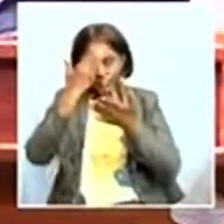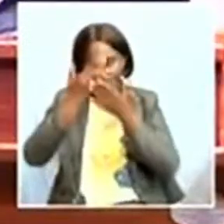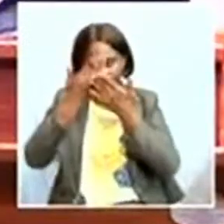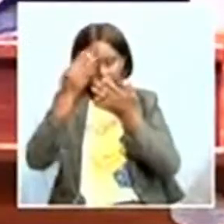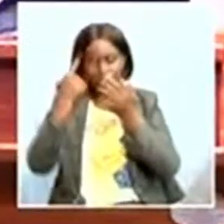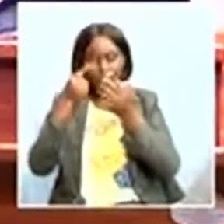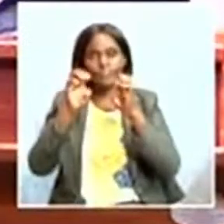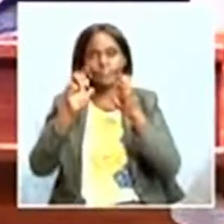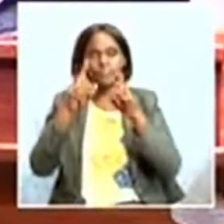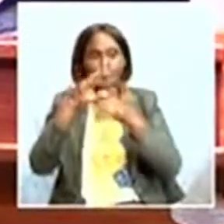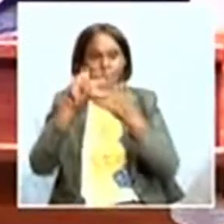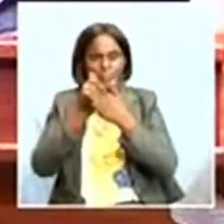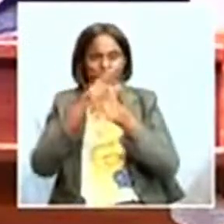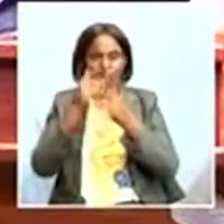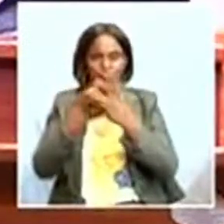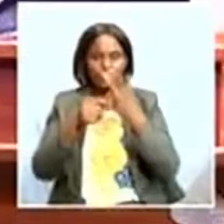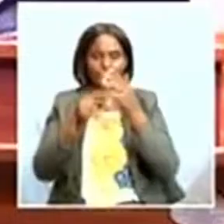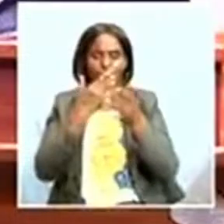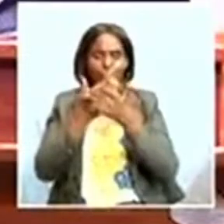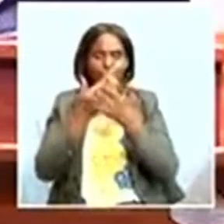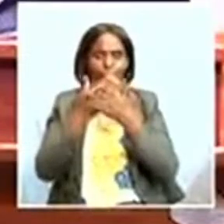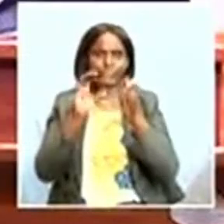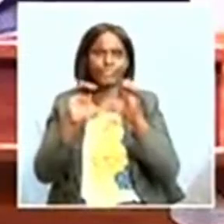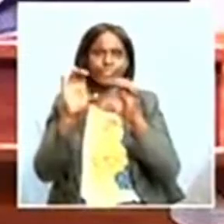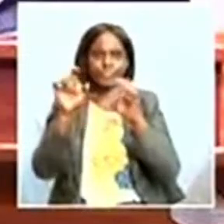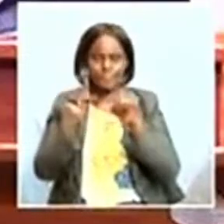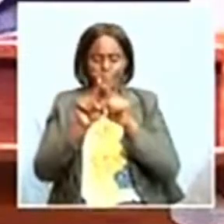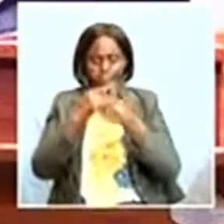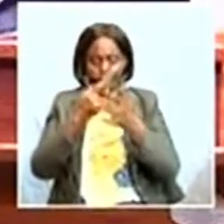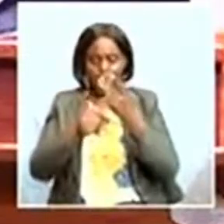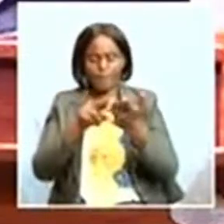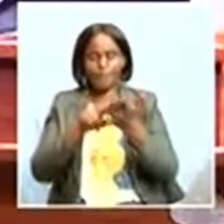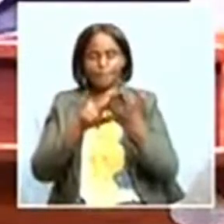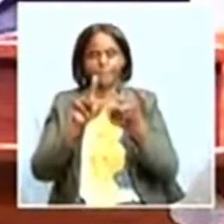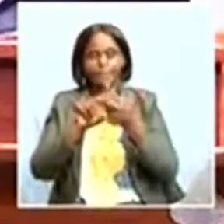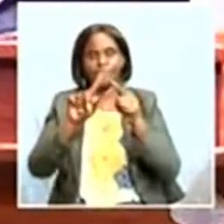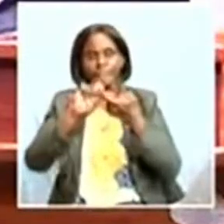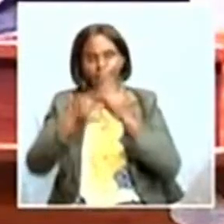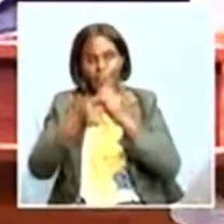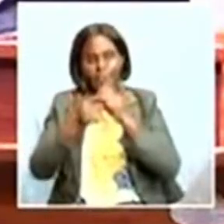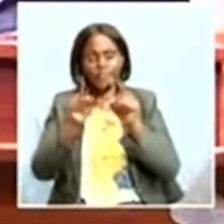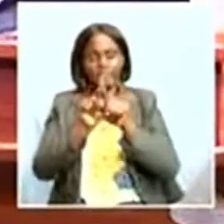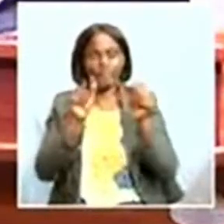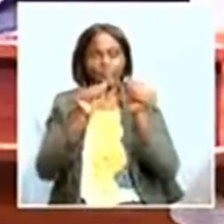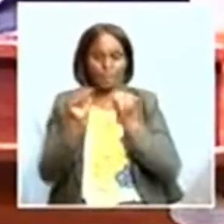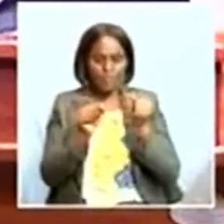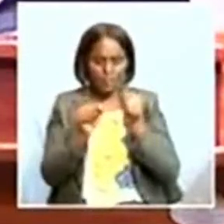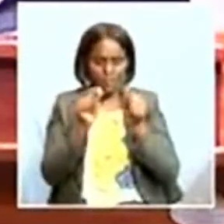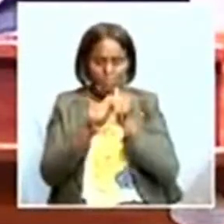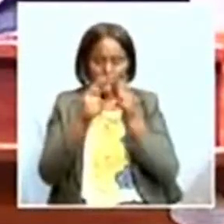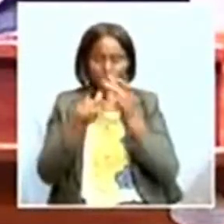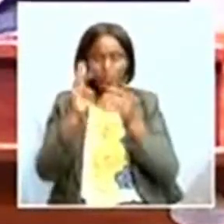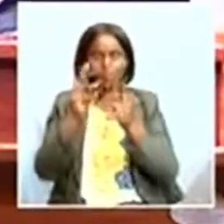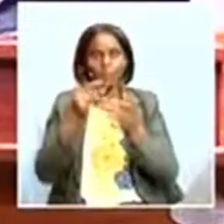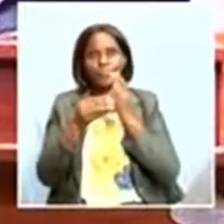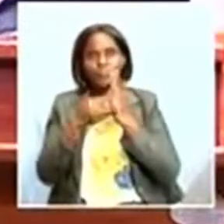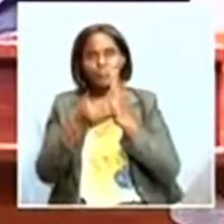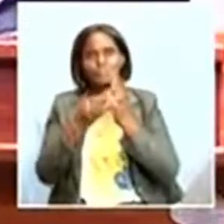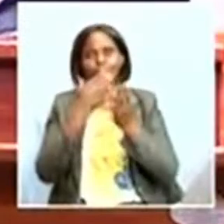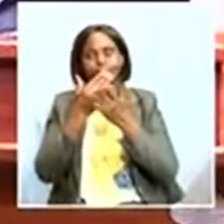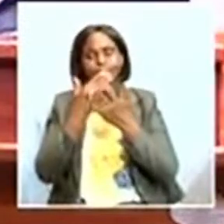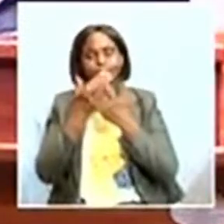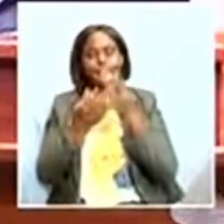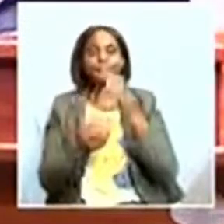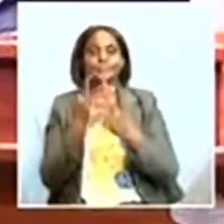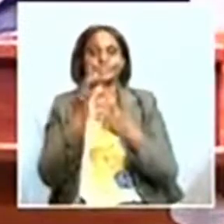all. These budgetary allocations represent a transformative strategy that will drive sustainable